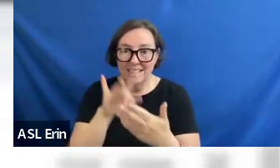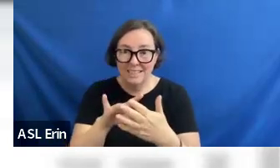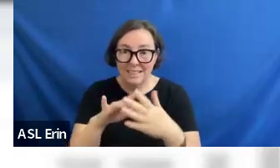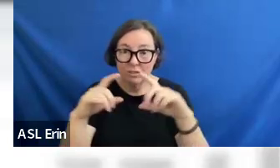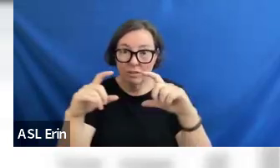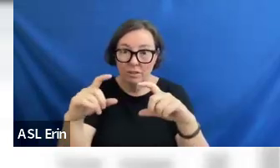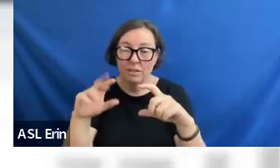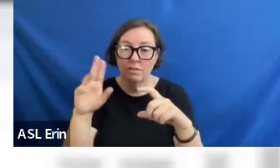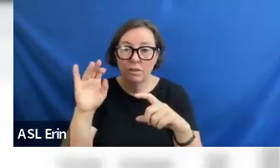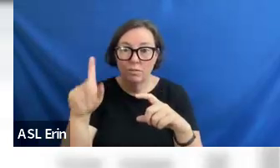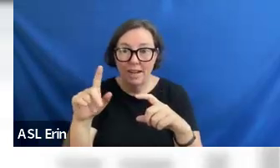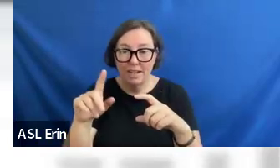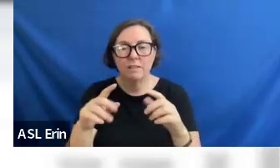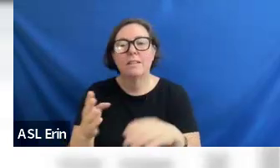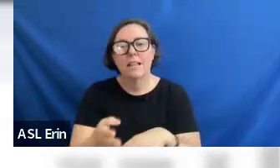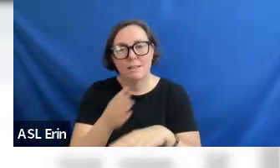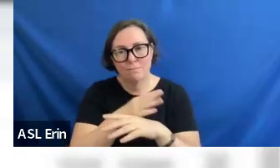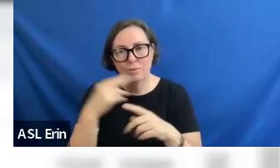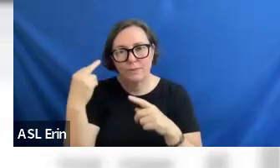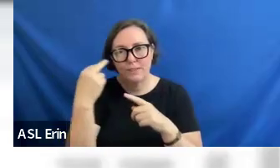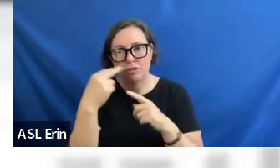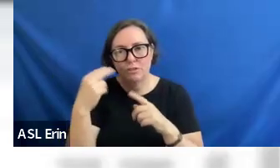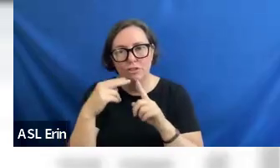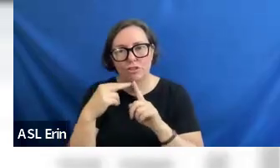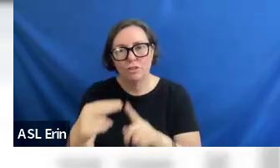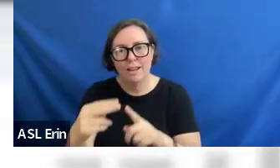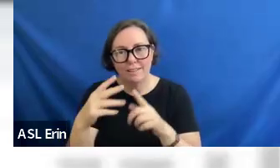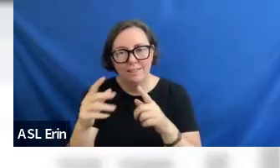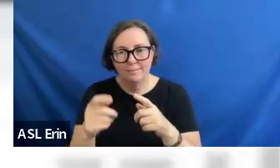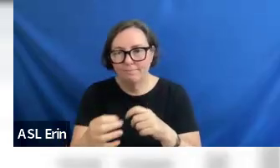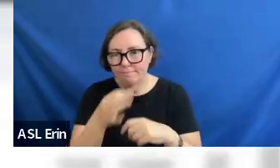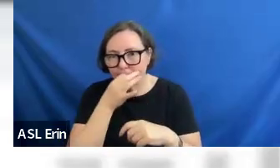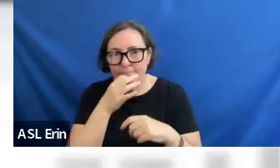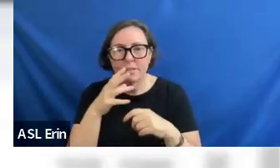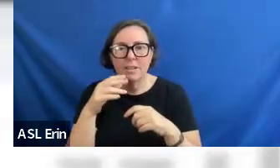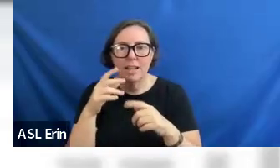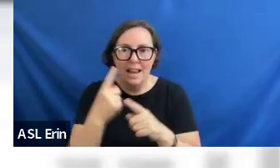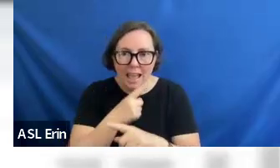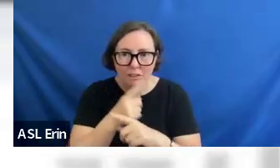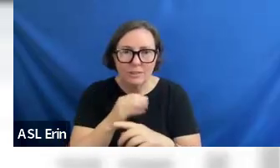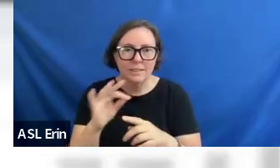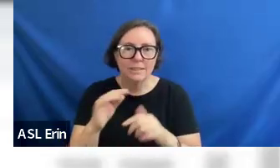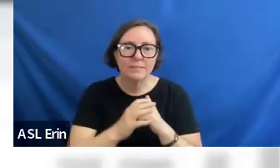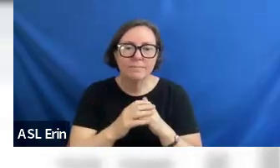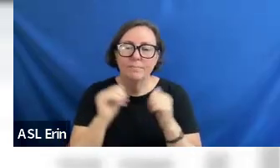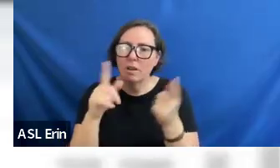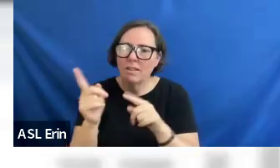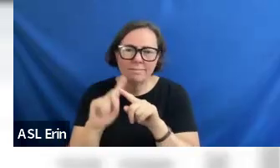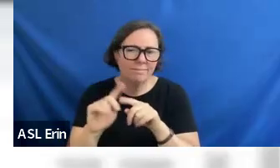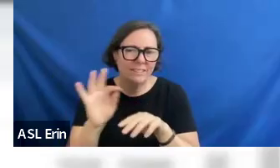menu improves eye tracking accuracy and efficiency. You'll find all of your main interaction functions in this